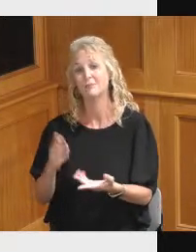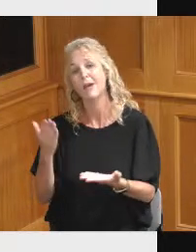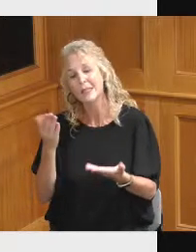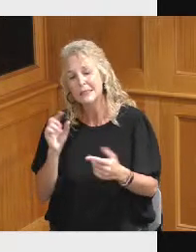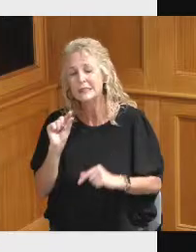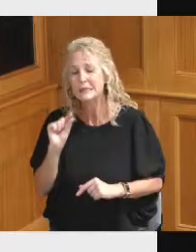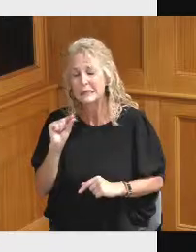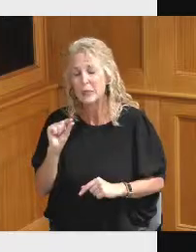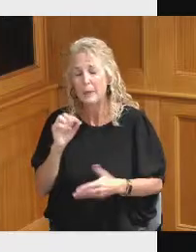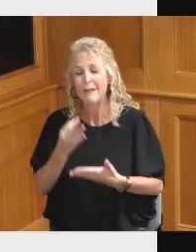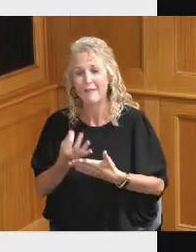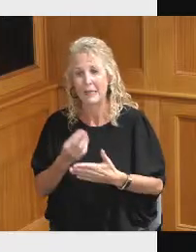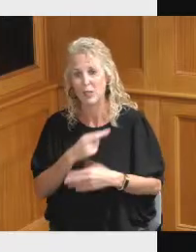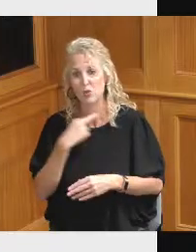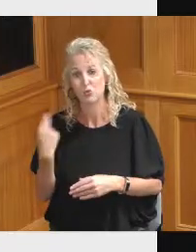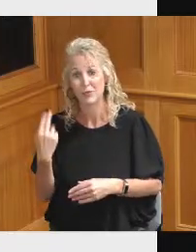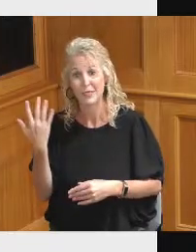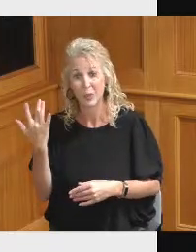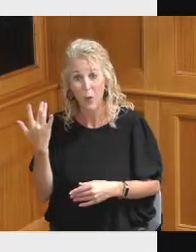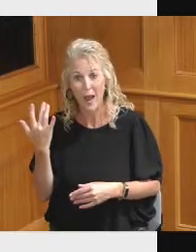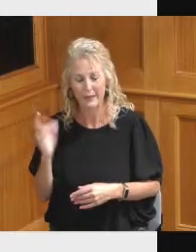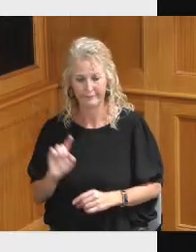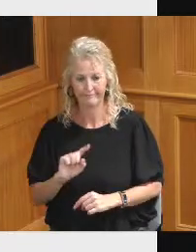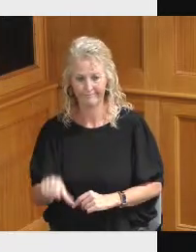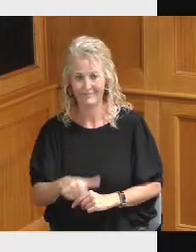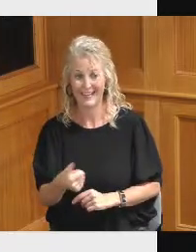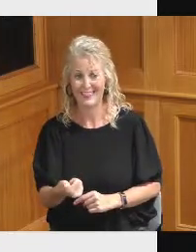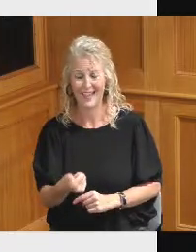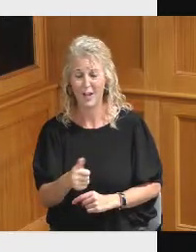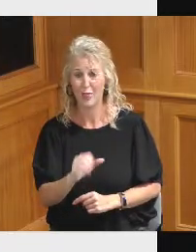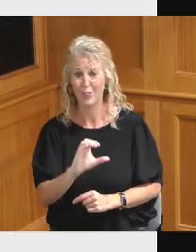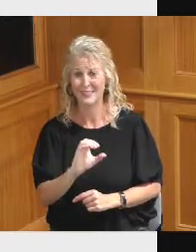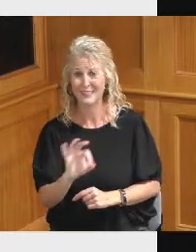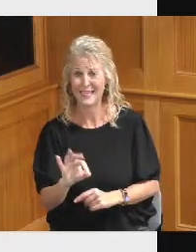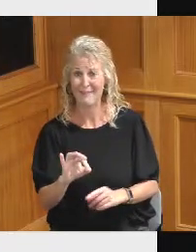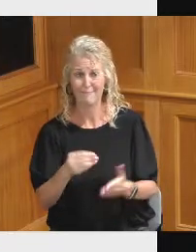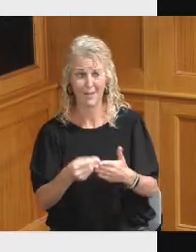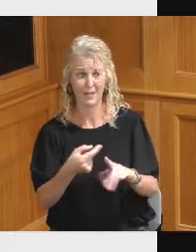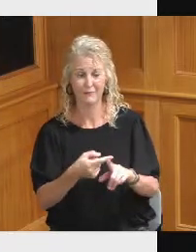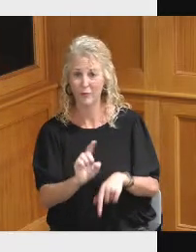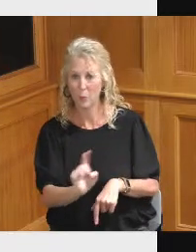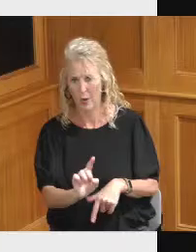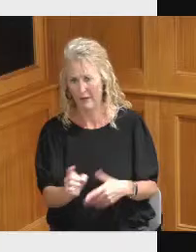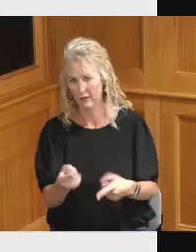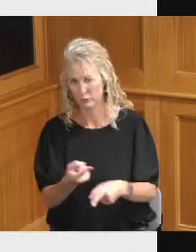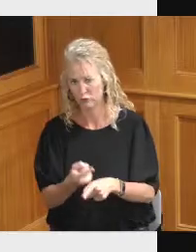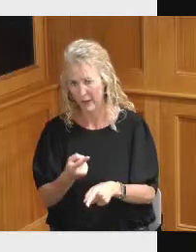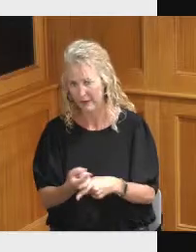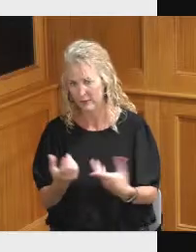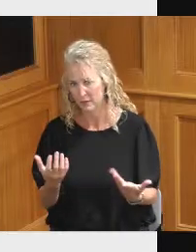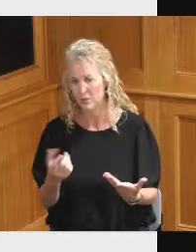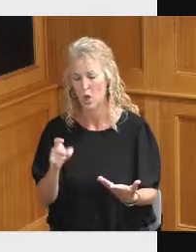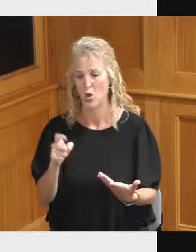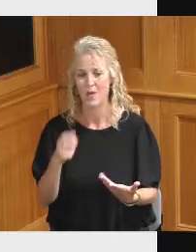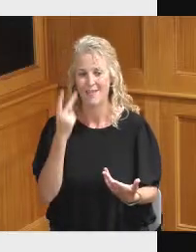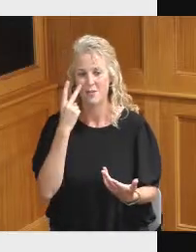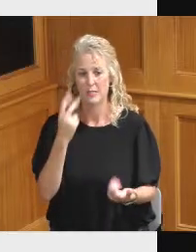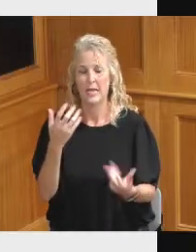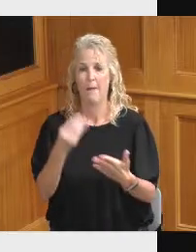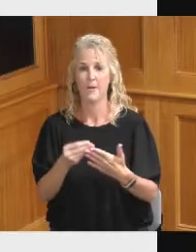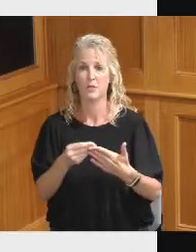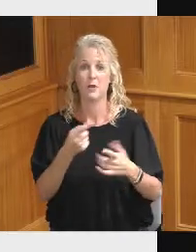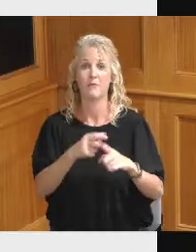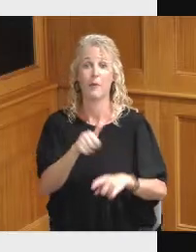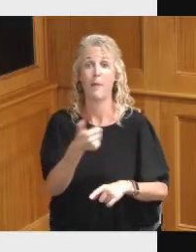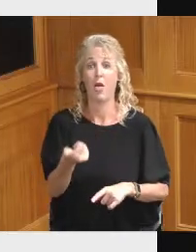financial risk because we have to make sure that we have sufficient revenue coming in regardless of the volume of water used on